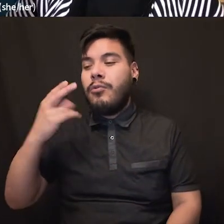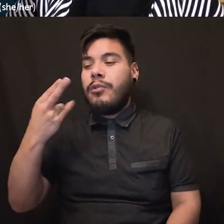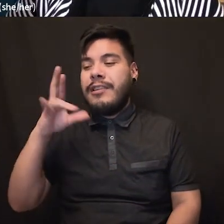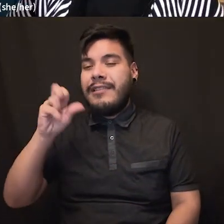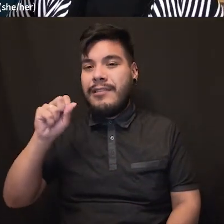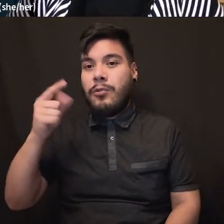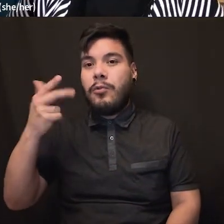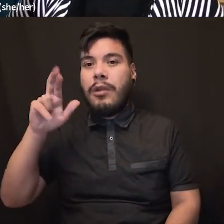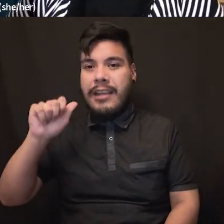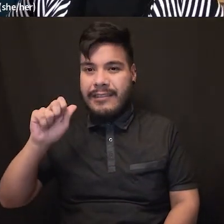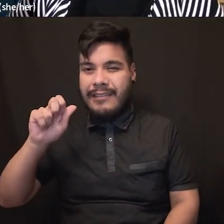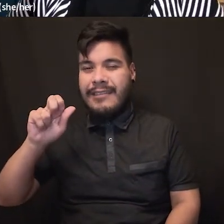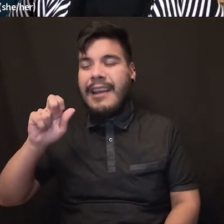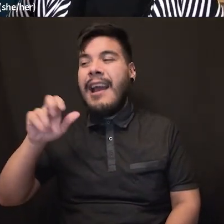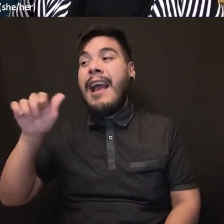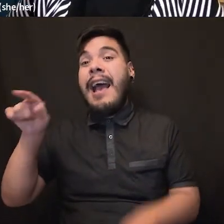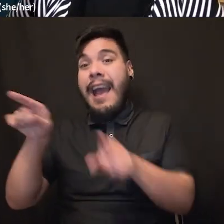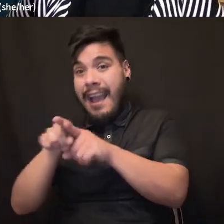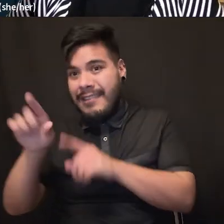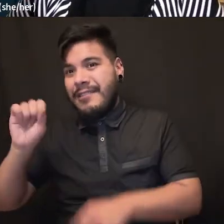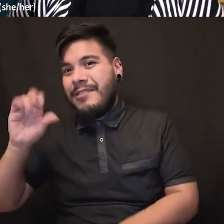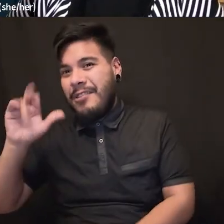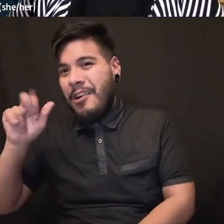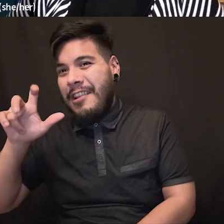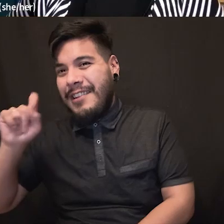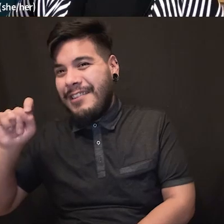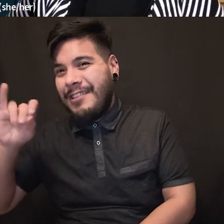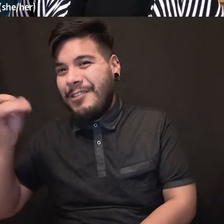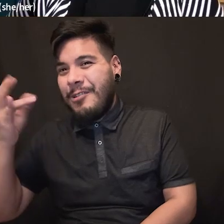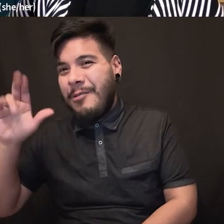Johansson. And then I will be in